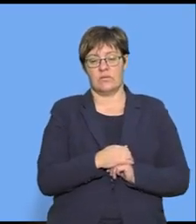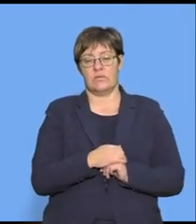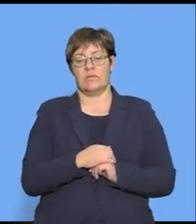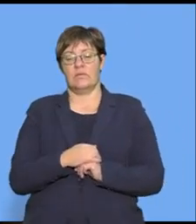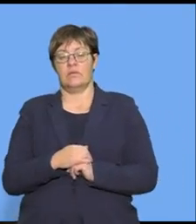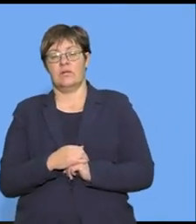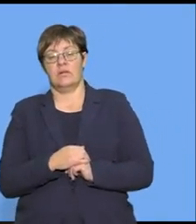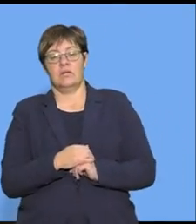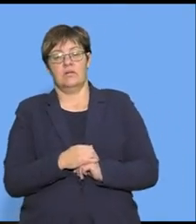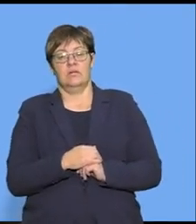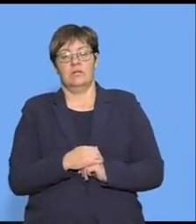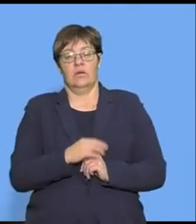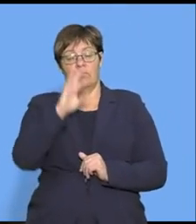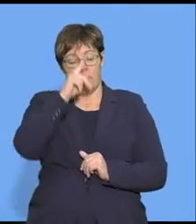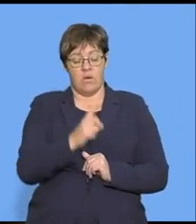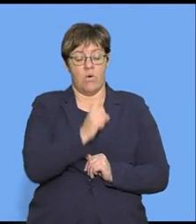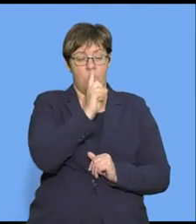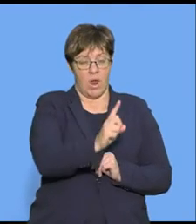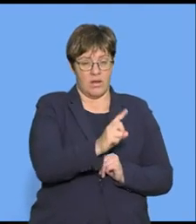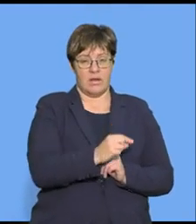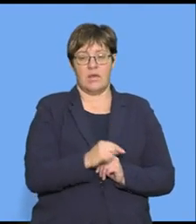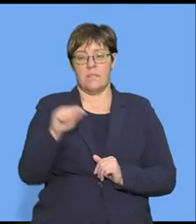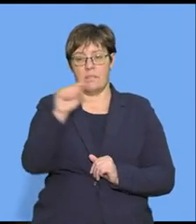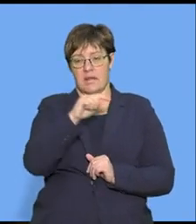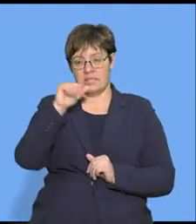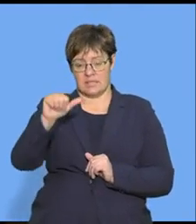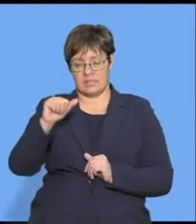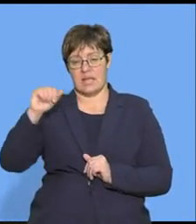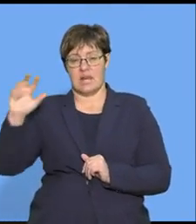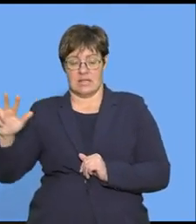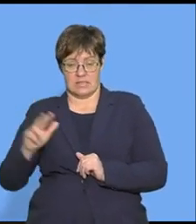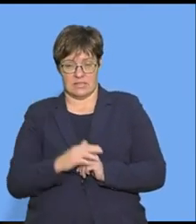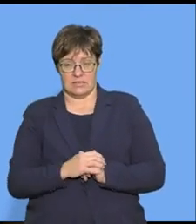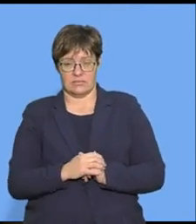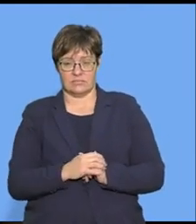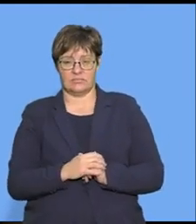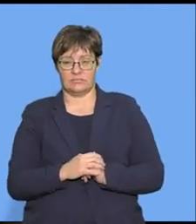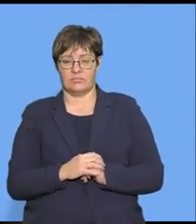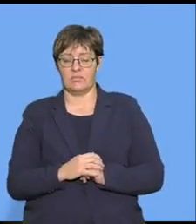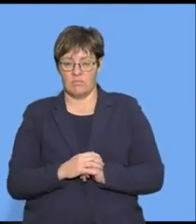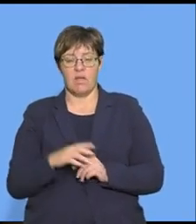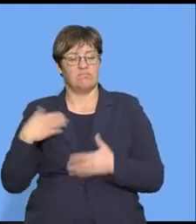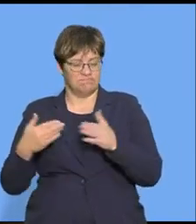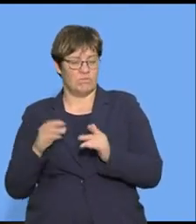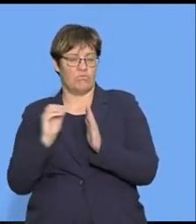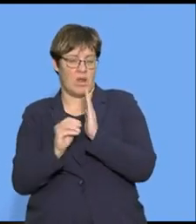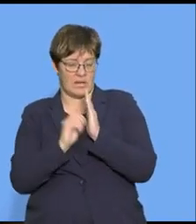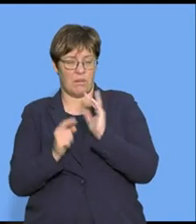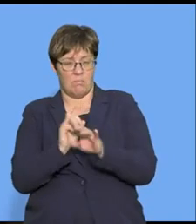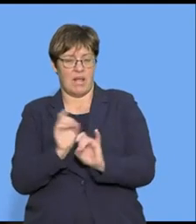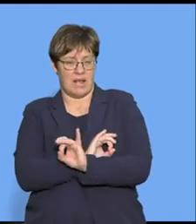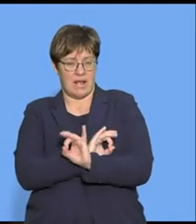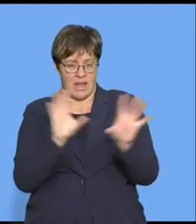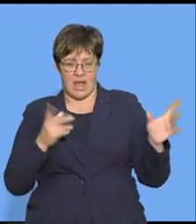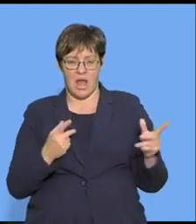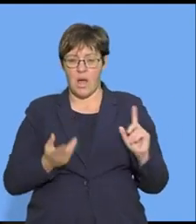just remember it's 1 minus 6 and 8. I will be writing them as we move along so that we are clear as soon as we need to use